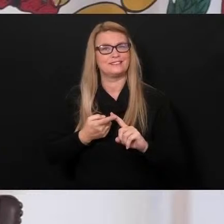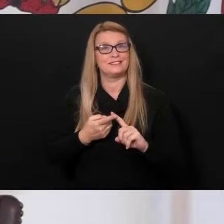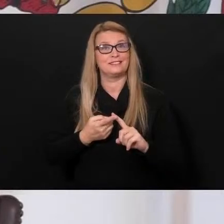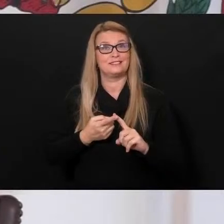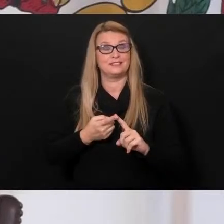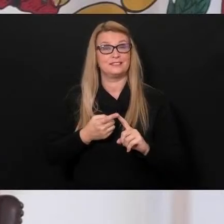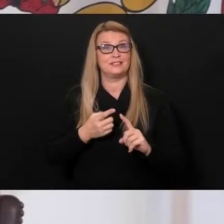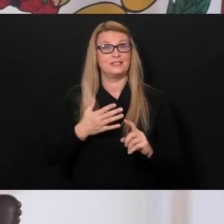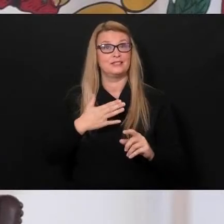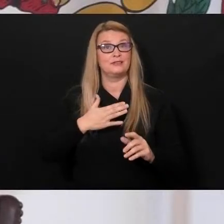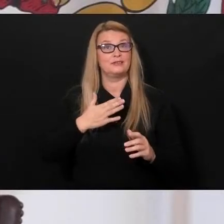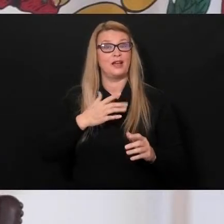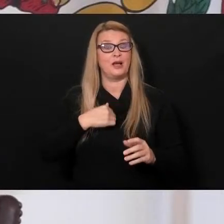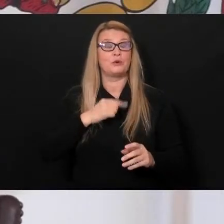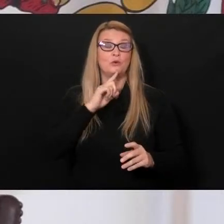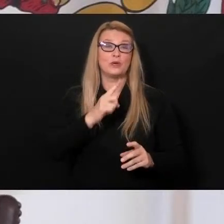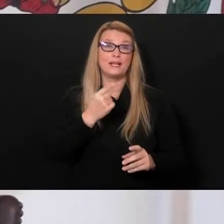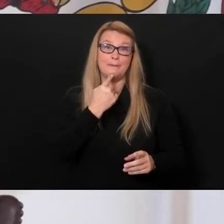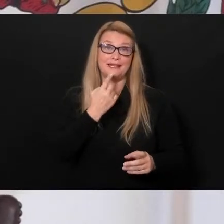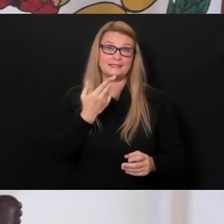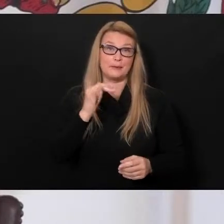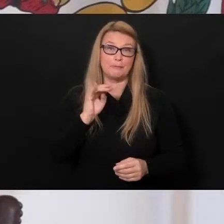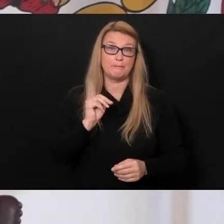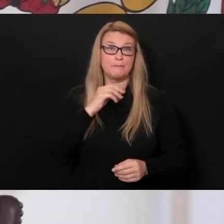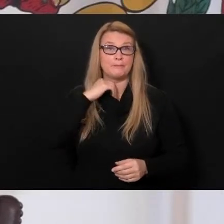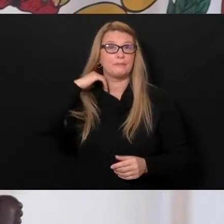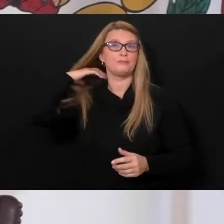from my standpoint, really miss him, really miss